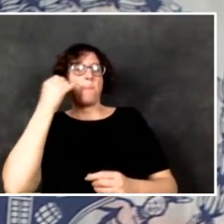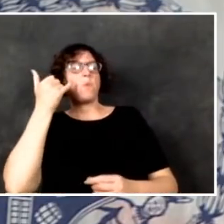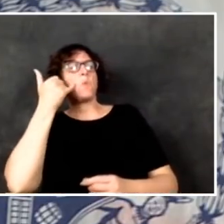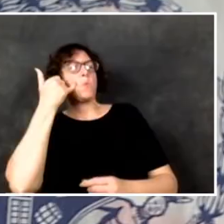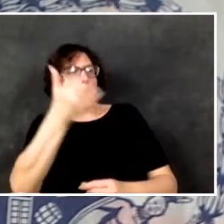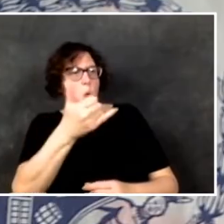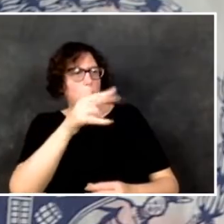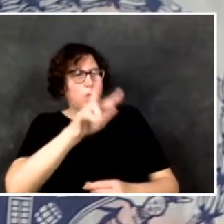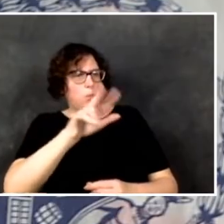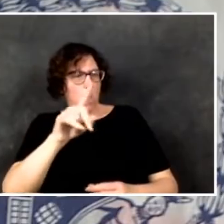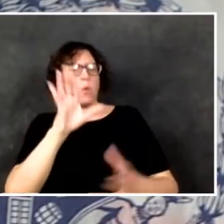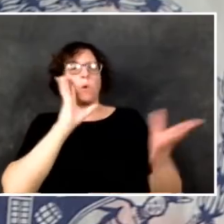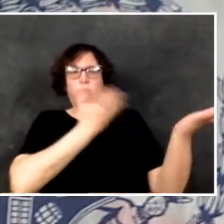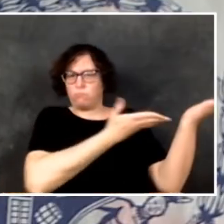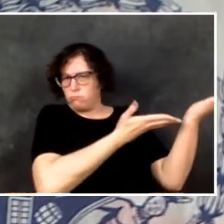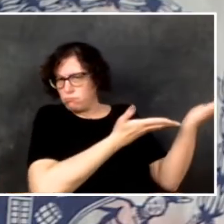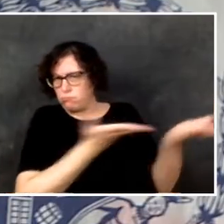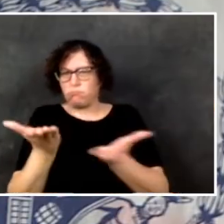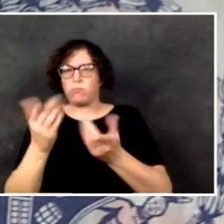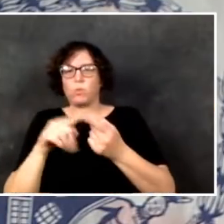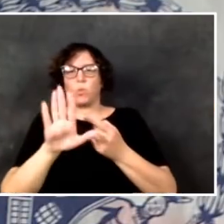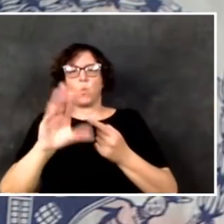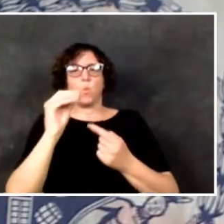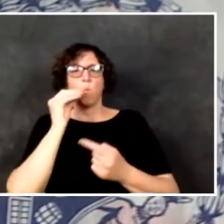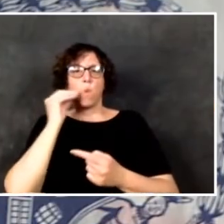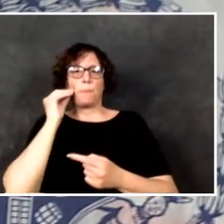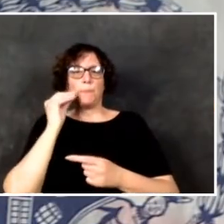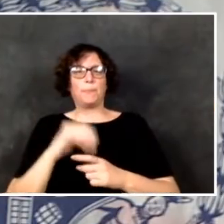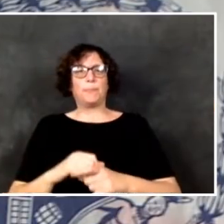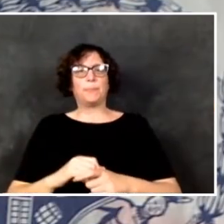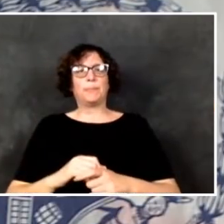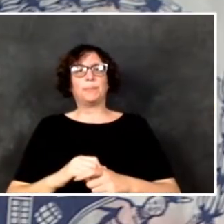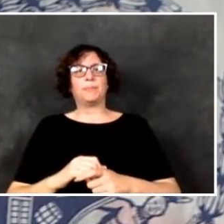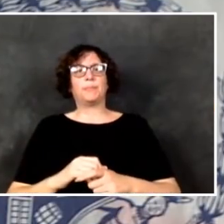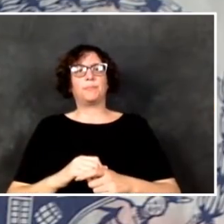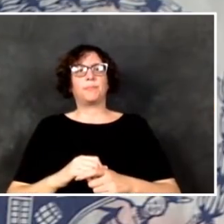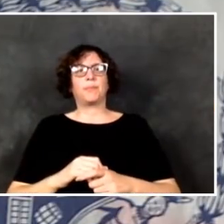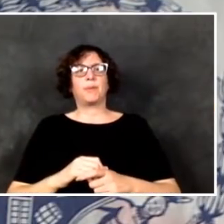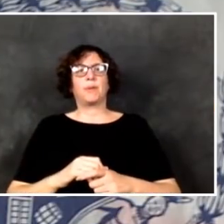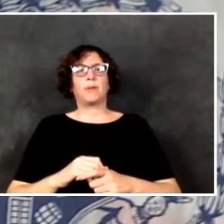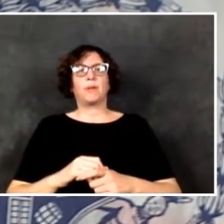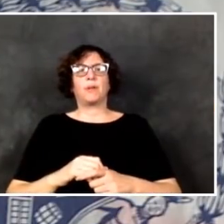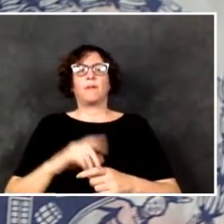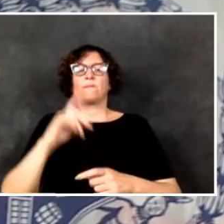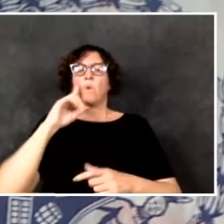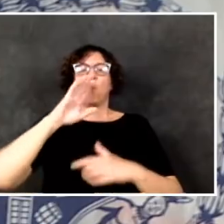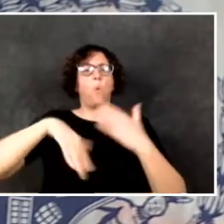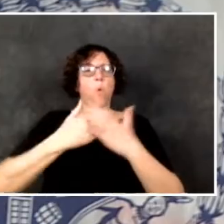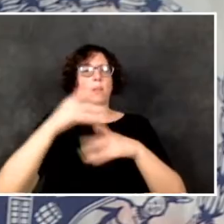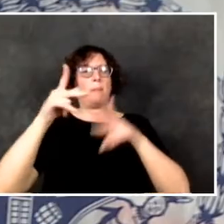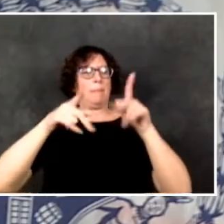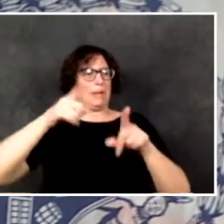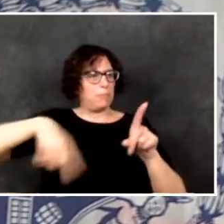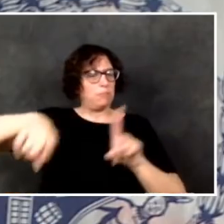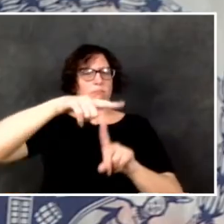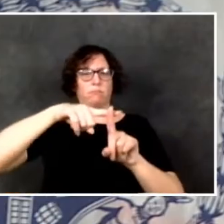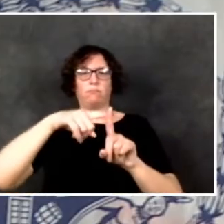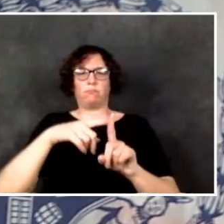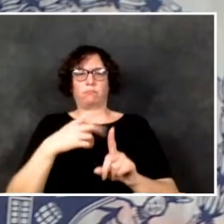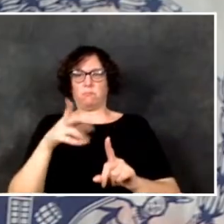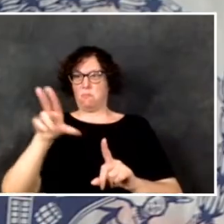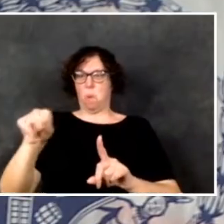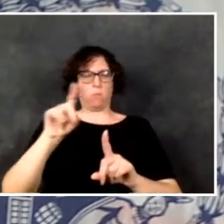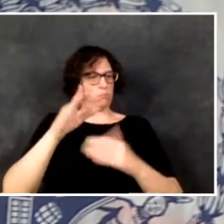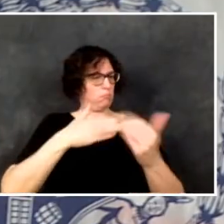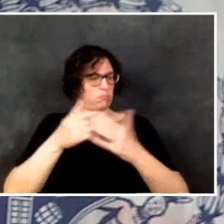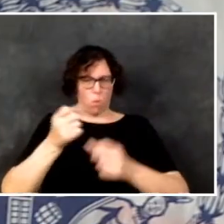documentation status. So I know how much fear there is in immigrant communities right now. There are people who are undocumented who are very, very afraid. There are people even who